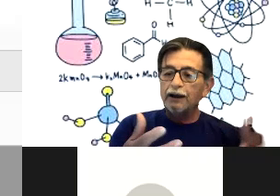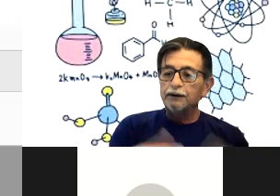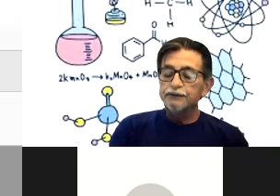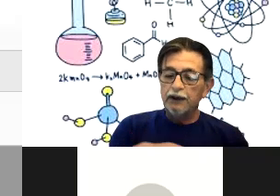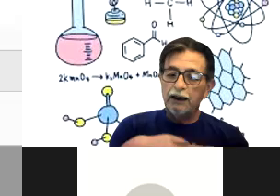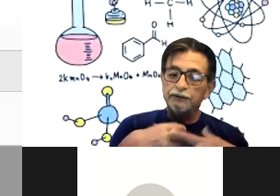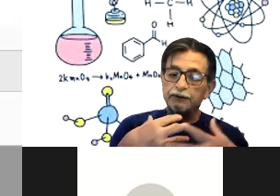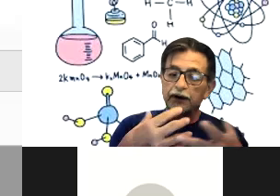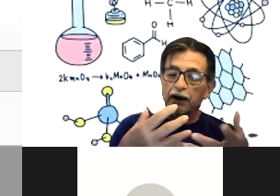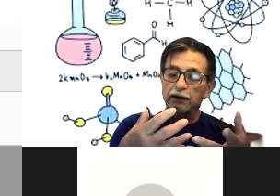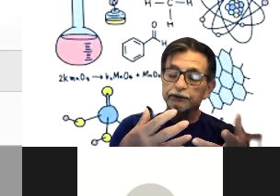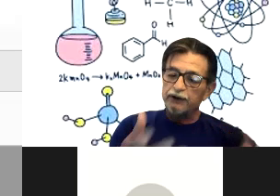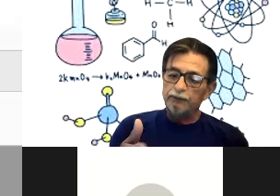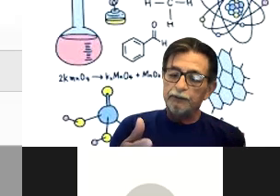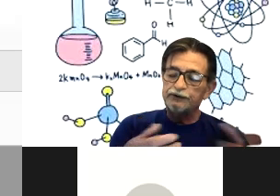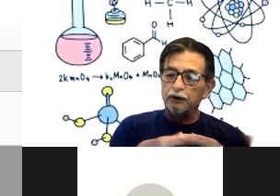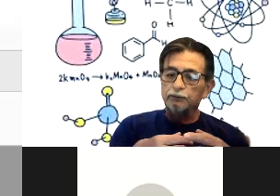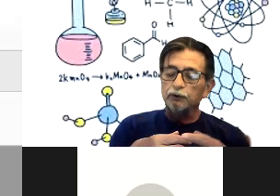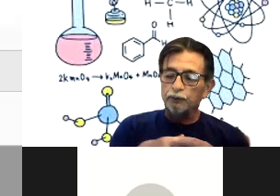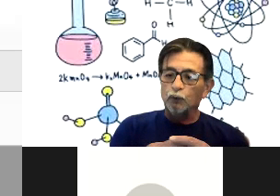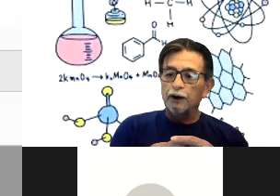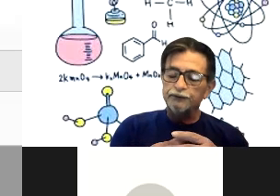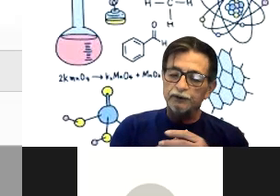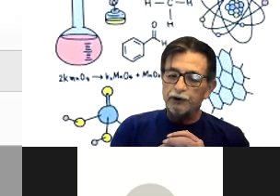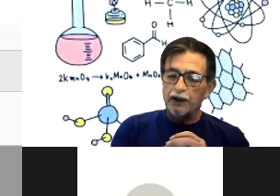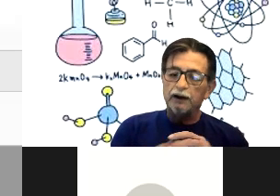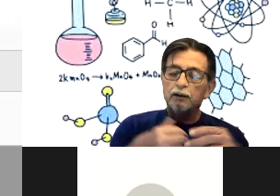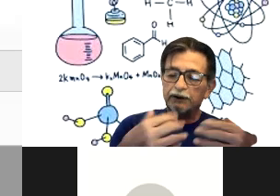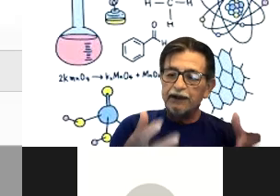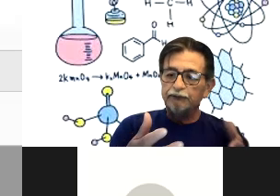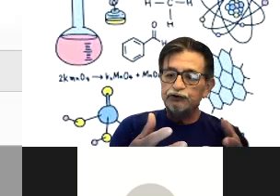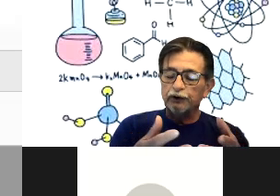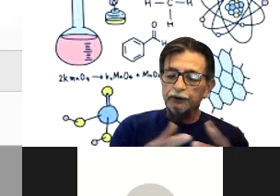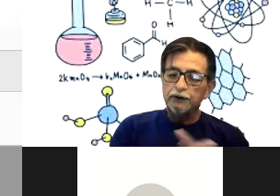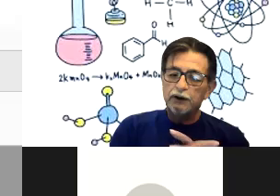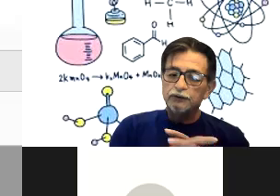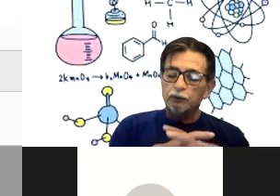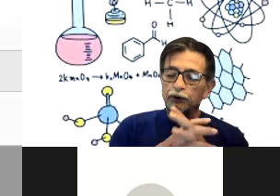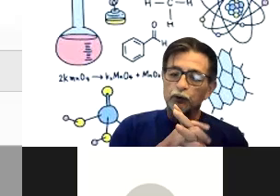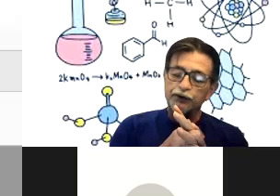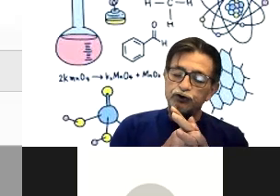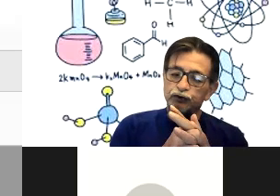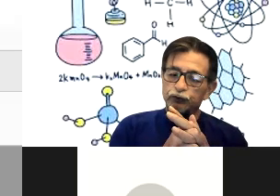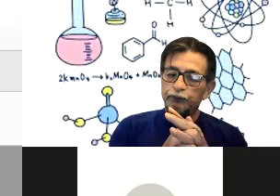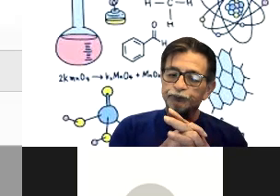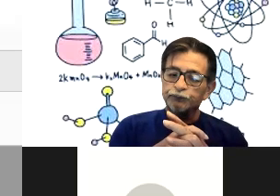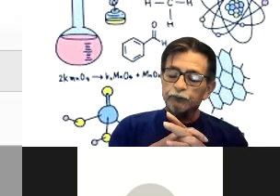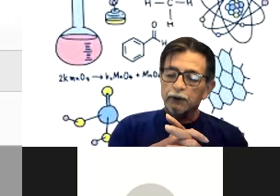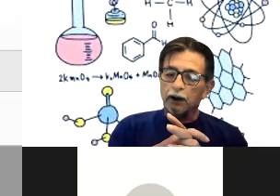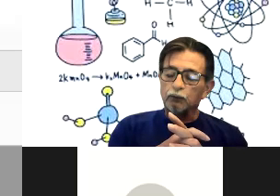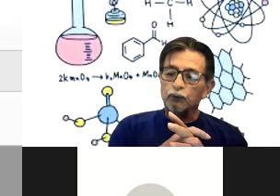they're ions, and some of them are soluble in water, some of that, but they have a charge. So we're going